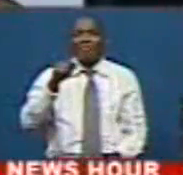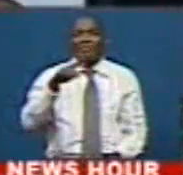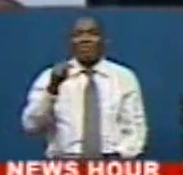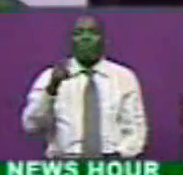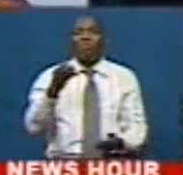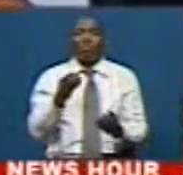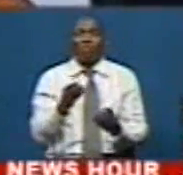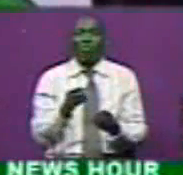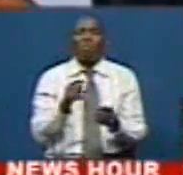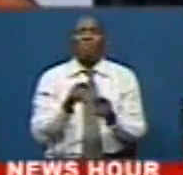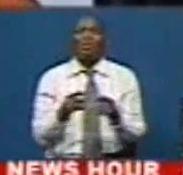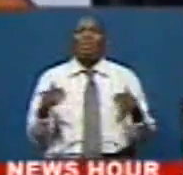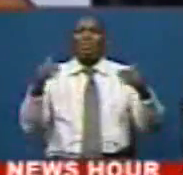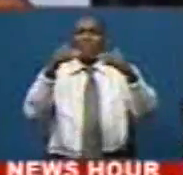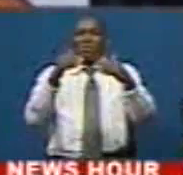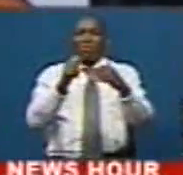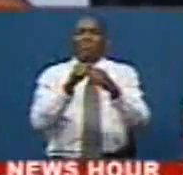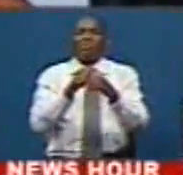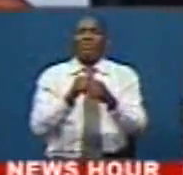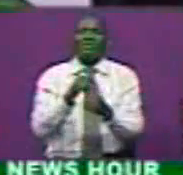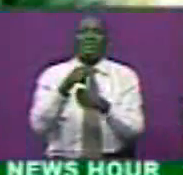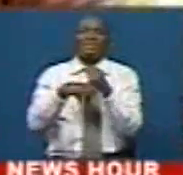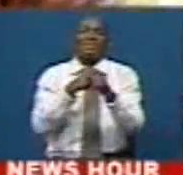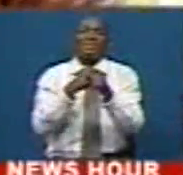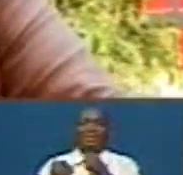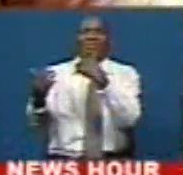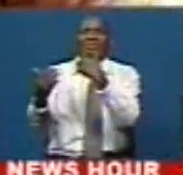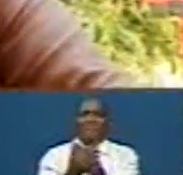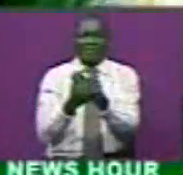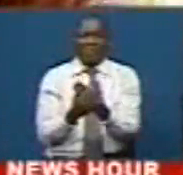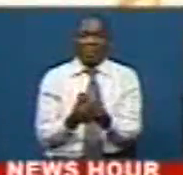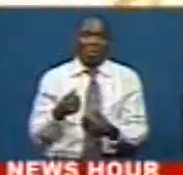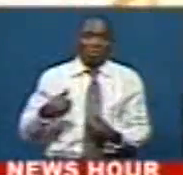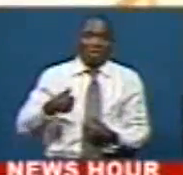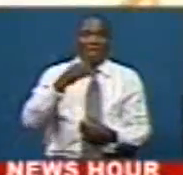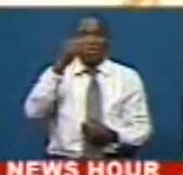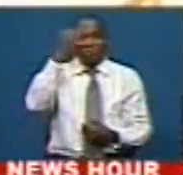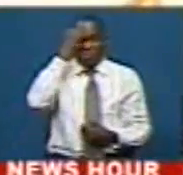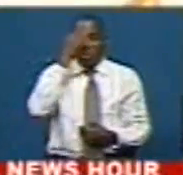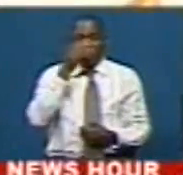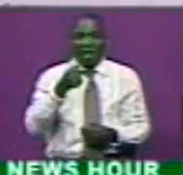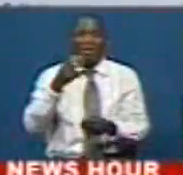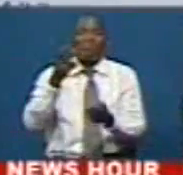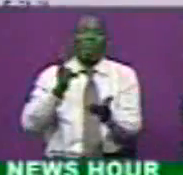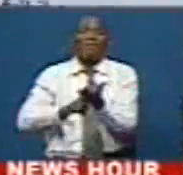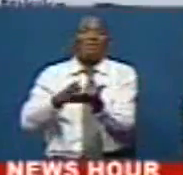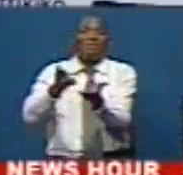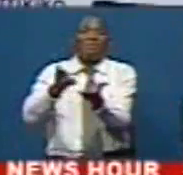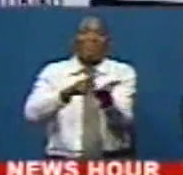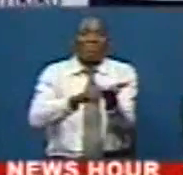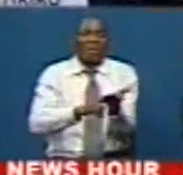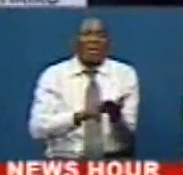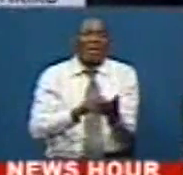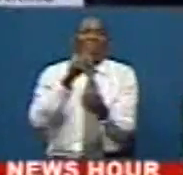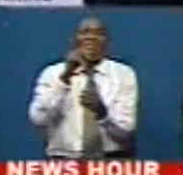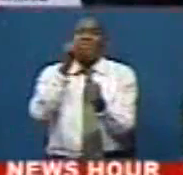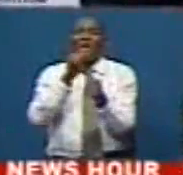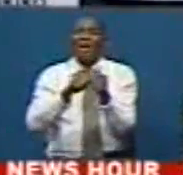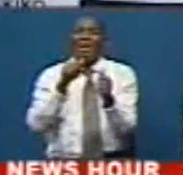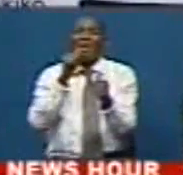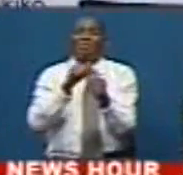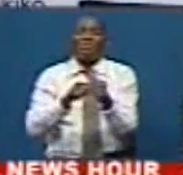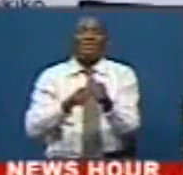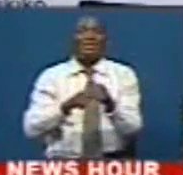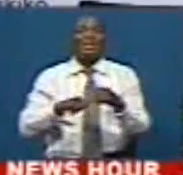to coincide with the Year of Return. We don't have a register that has every